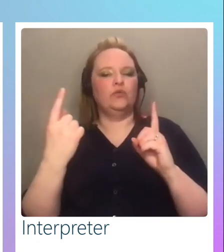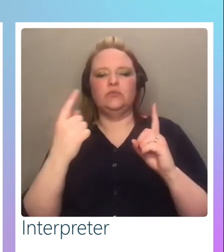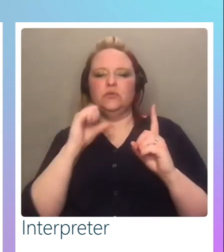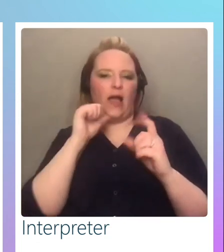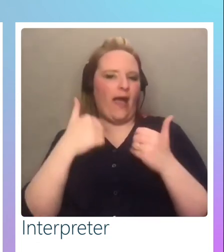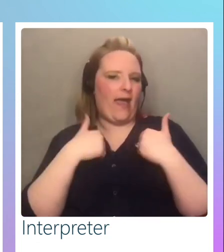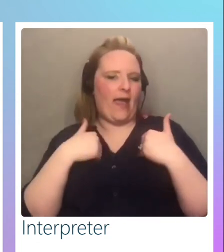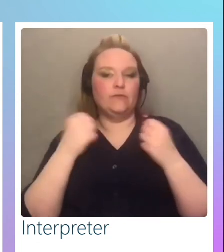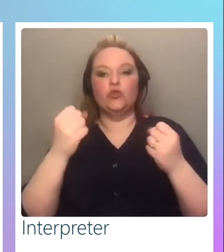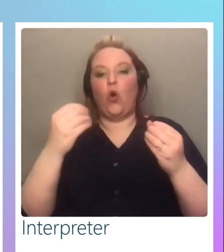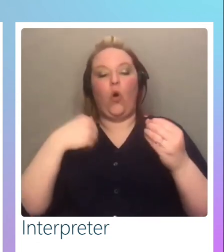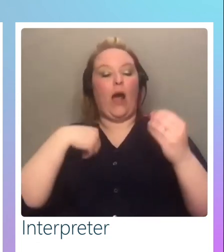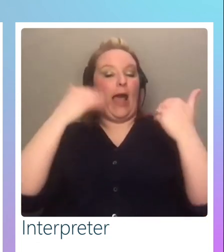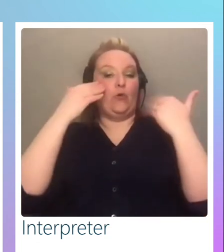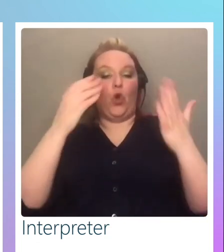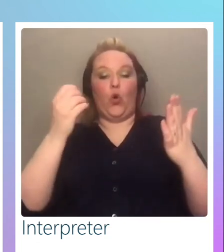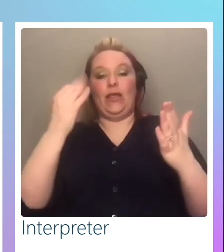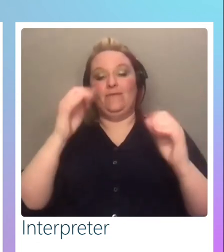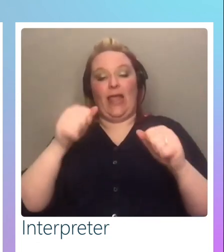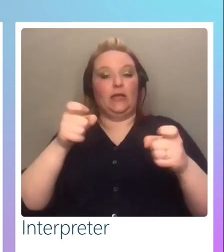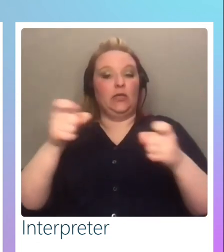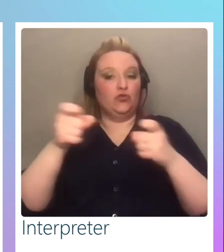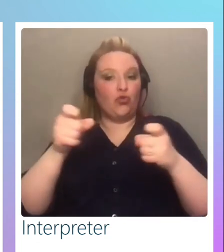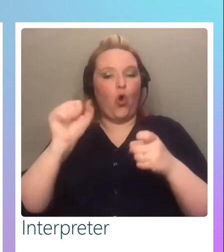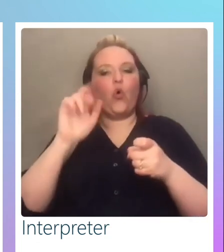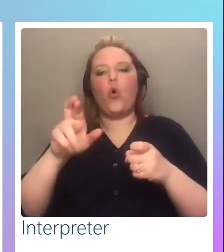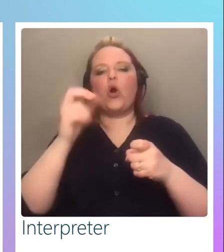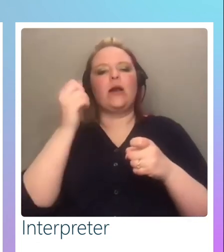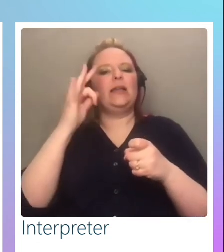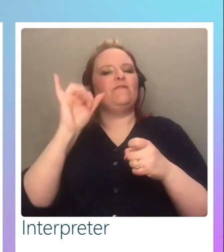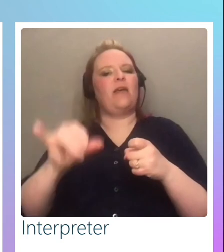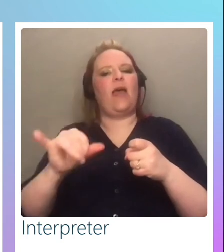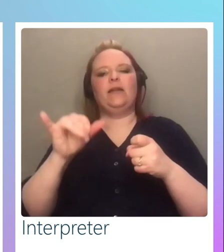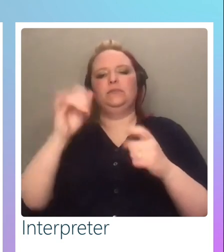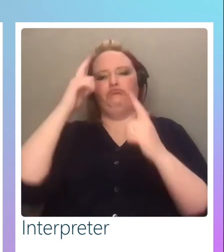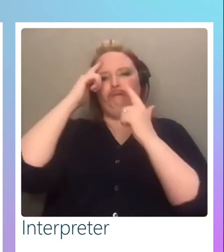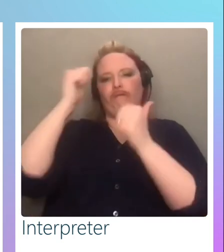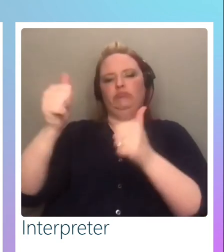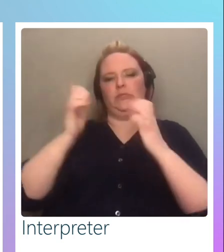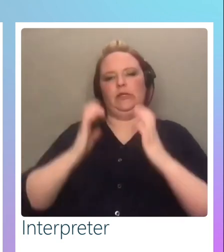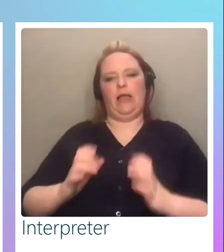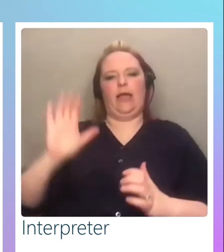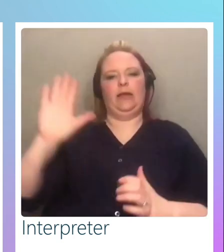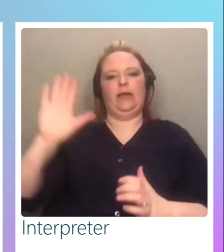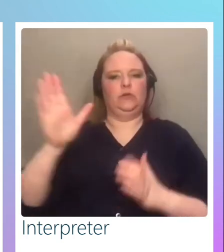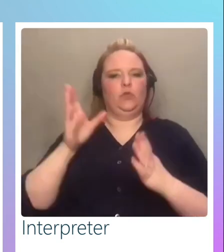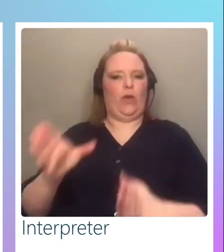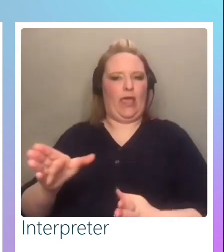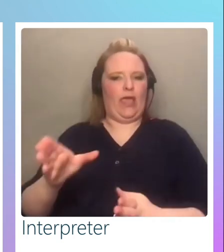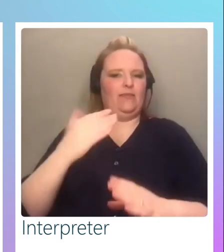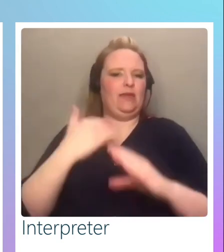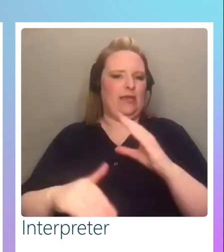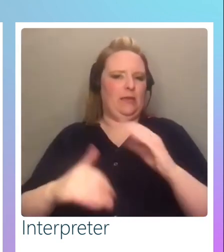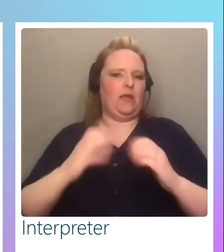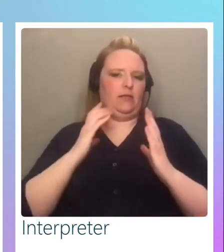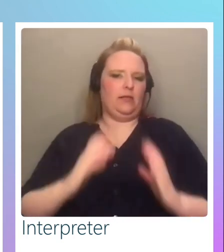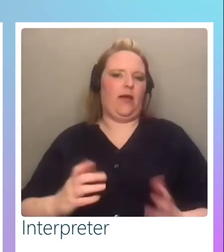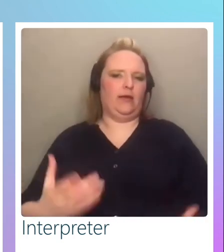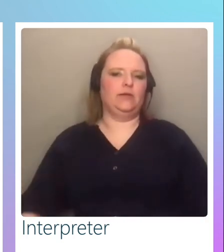I don't know if there's any way we can control that or if that is all just kind of up to how the client handles it, like the email client, I mean.